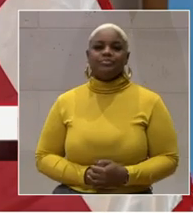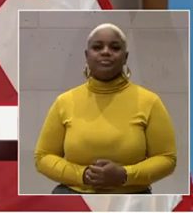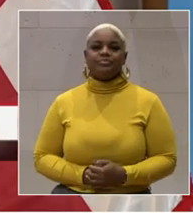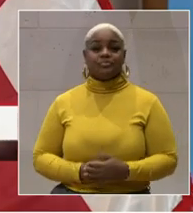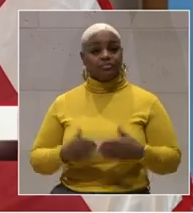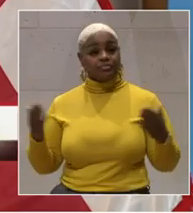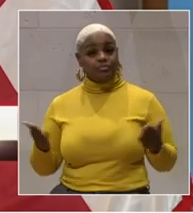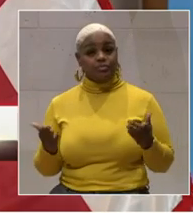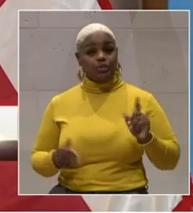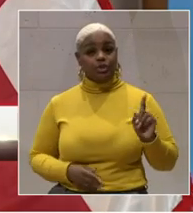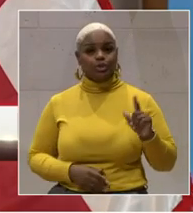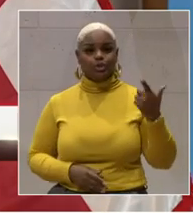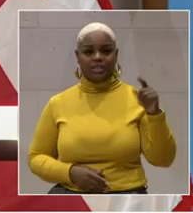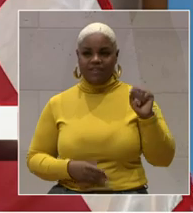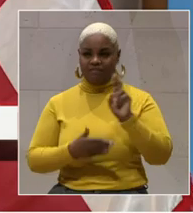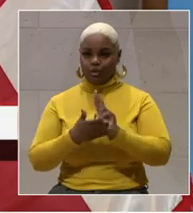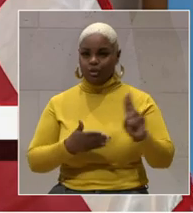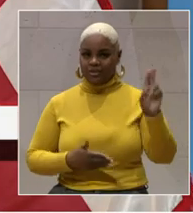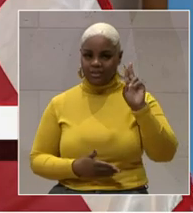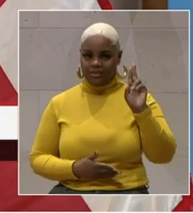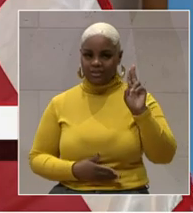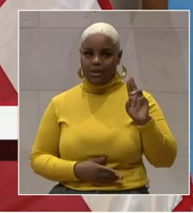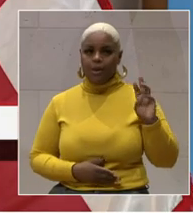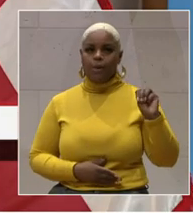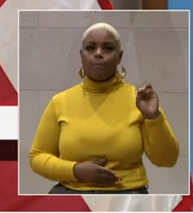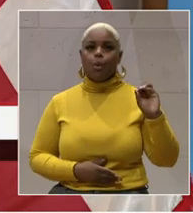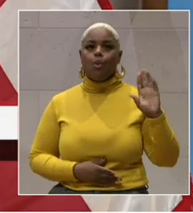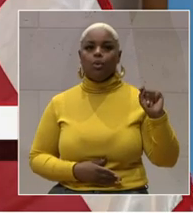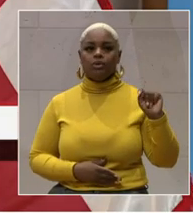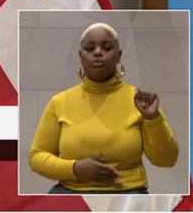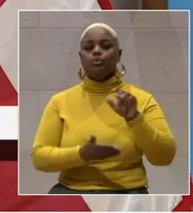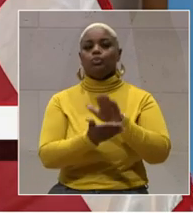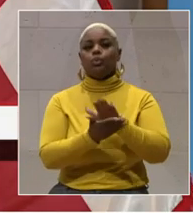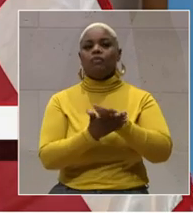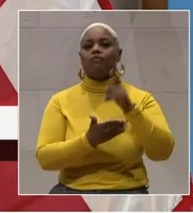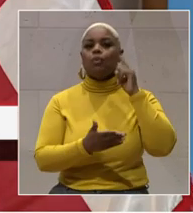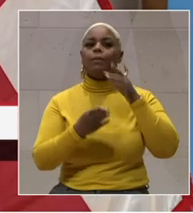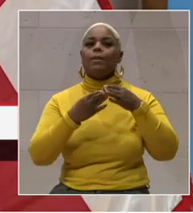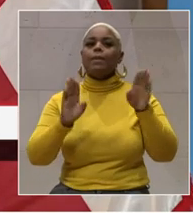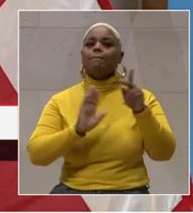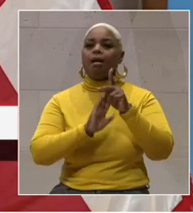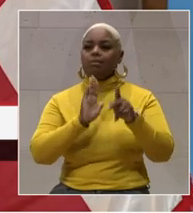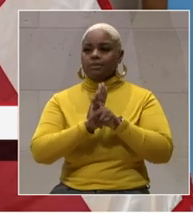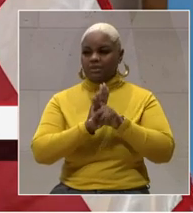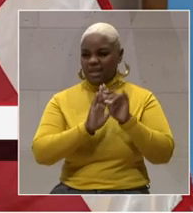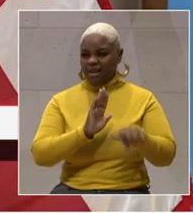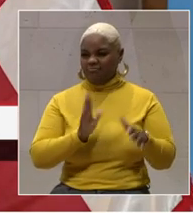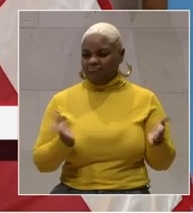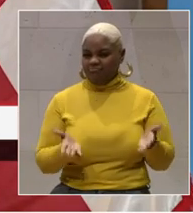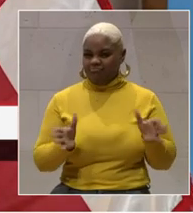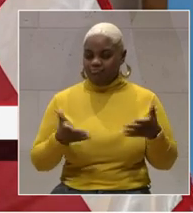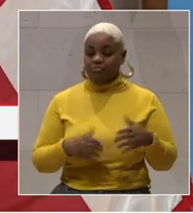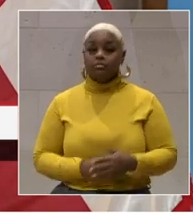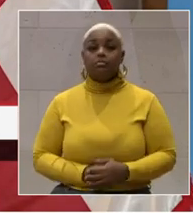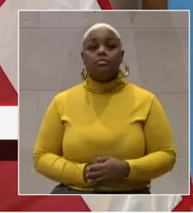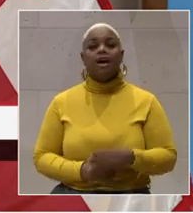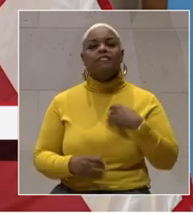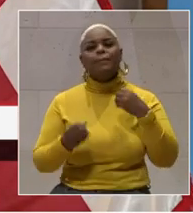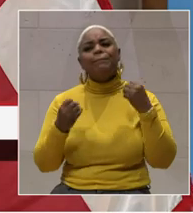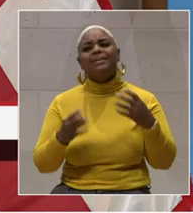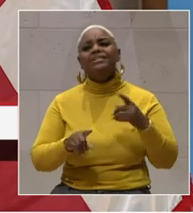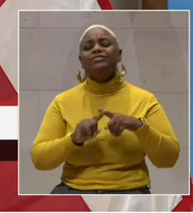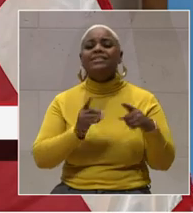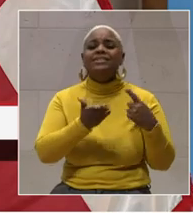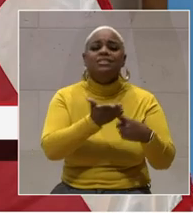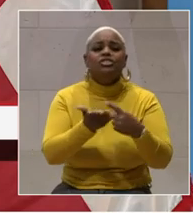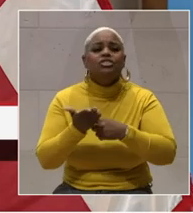Policy, where we have convened a number of discussions on issues important to Washington,